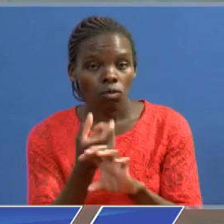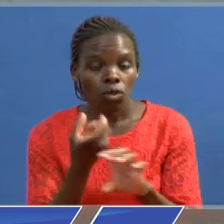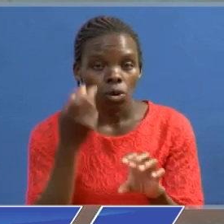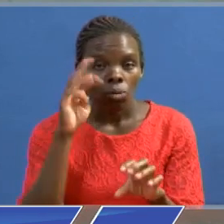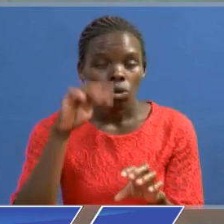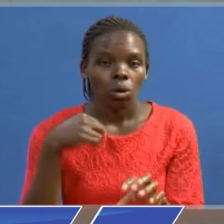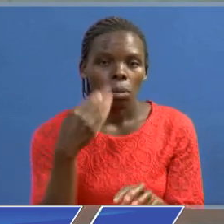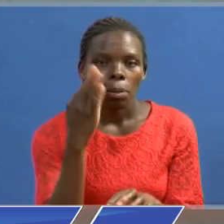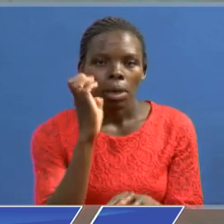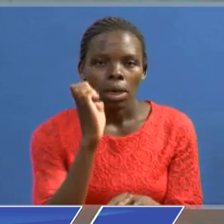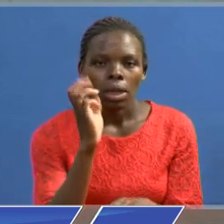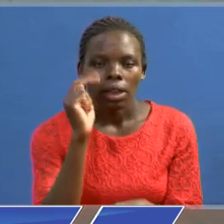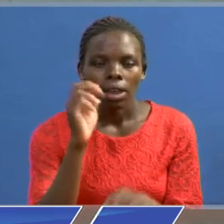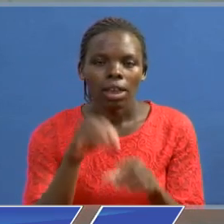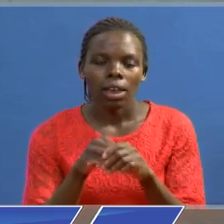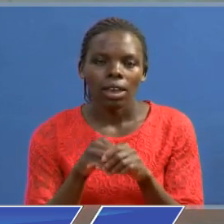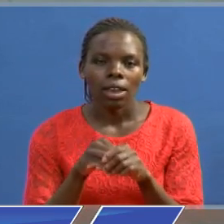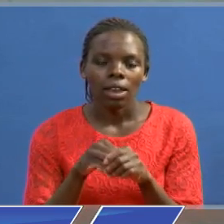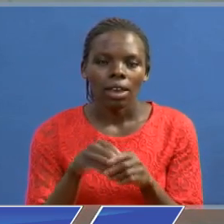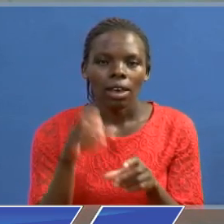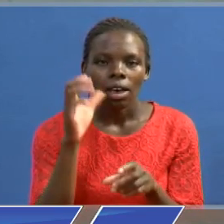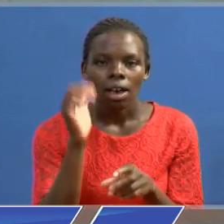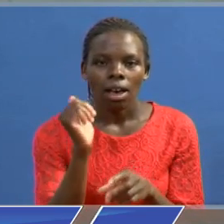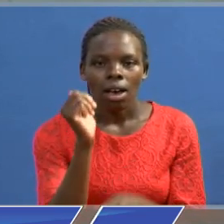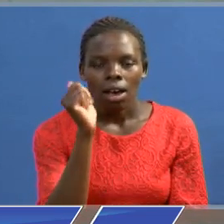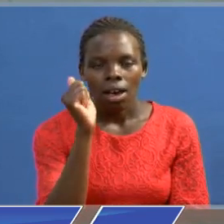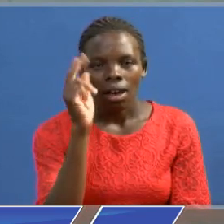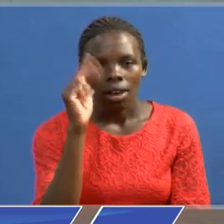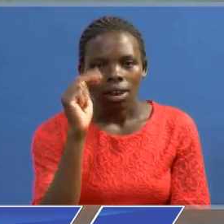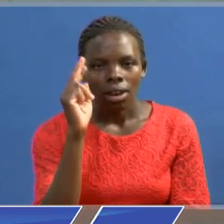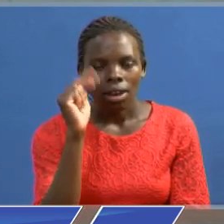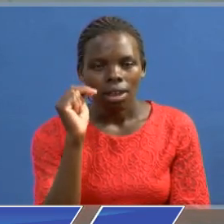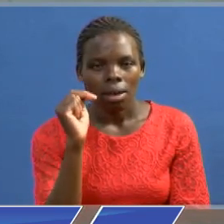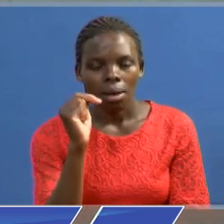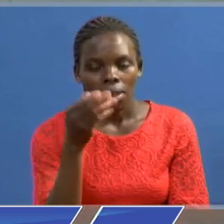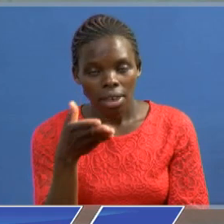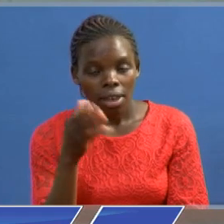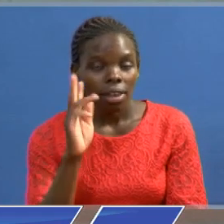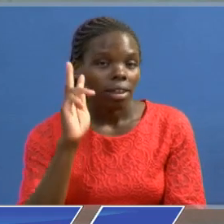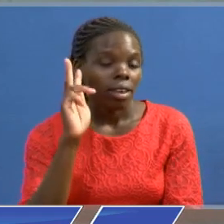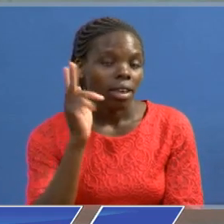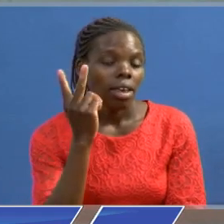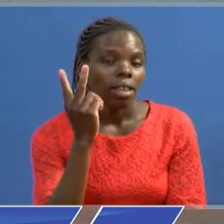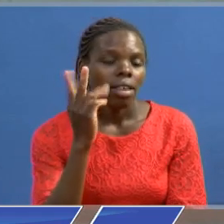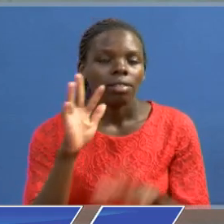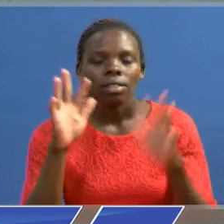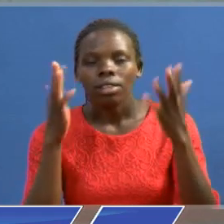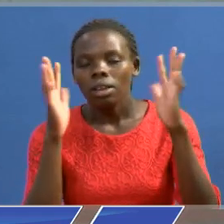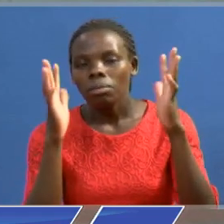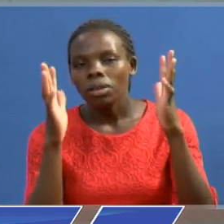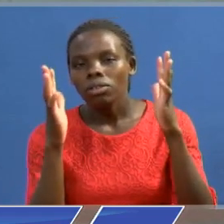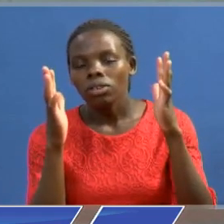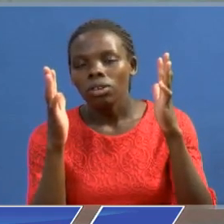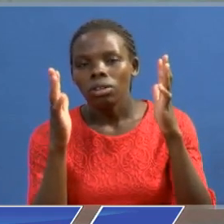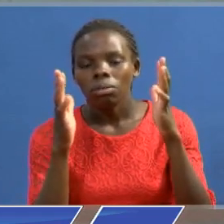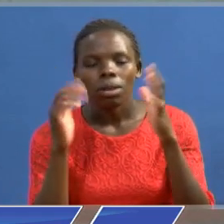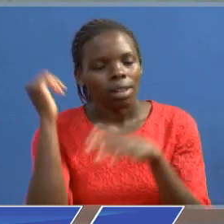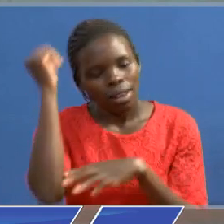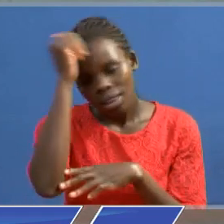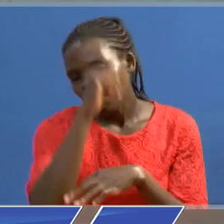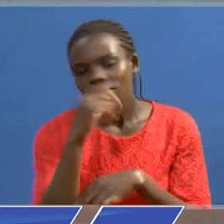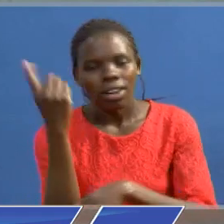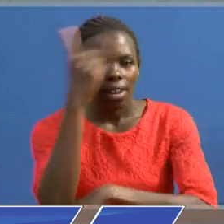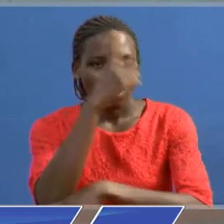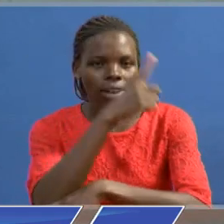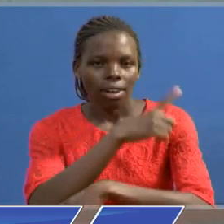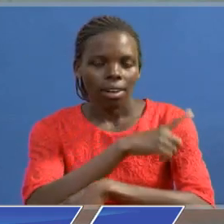colonial powers. In Ghana, the day is marked as a public holiday, but here in Kenya, celebrations to mark the African Day were held